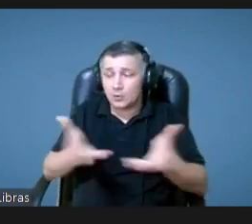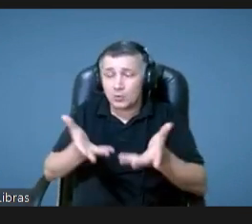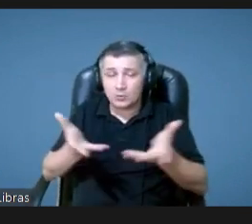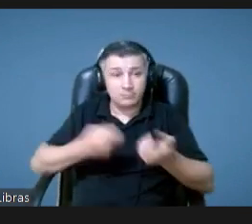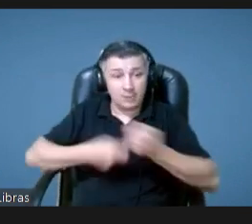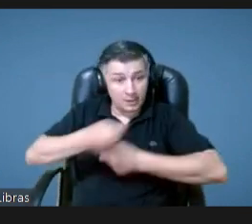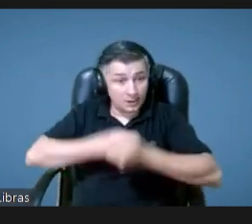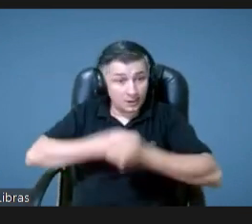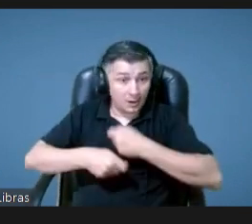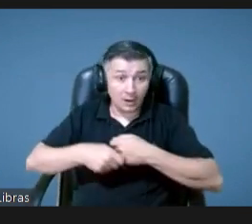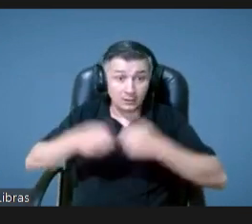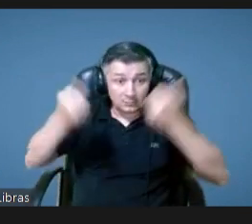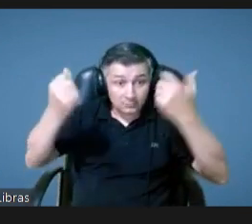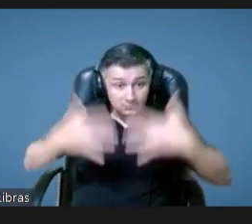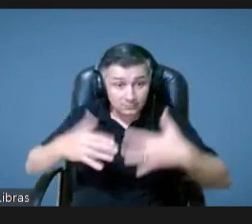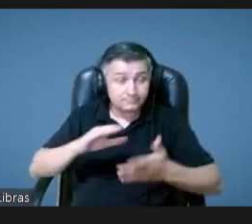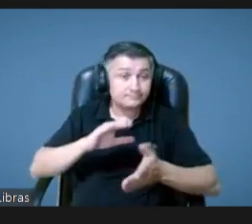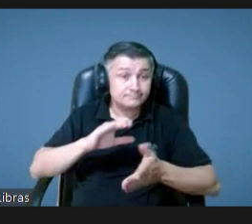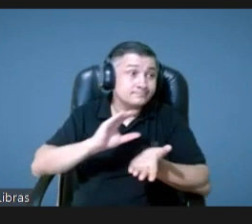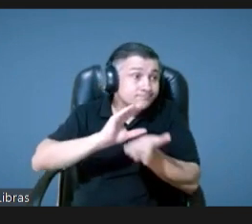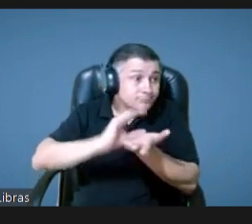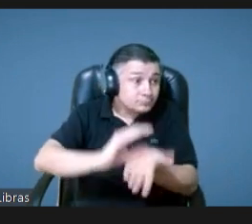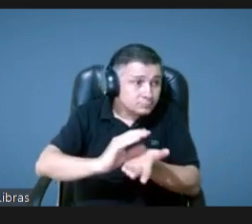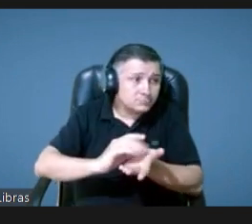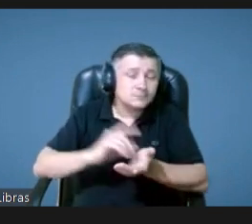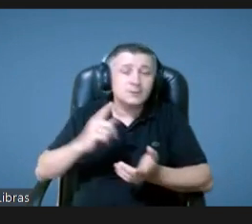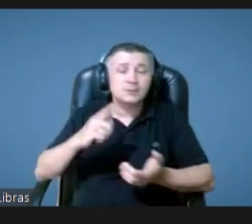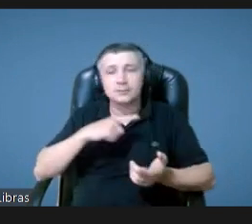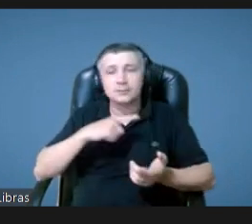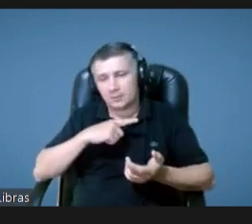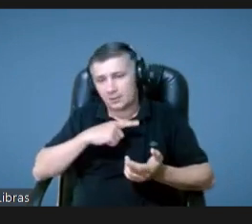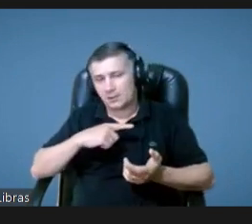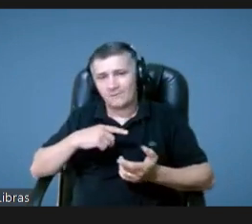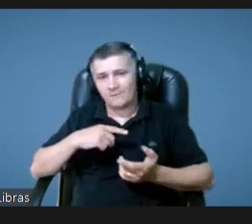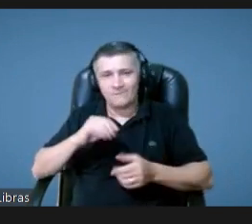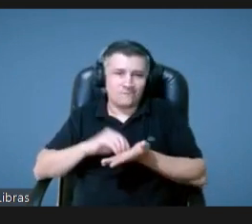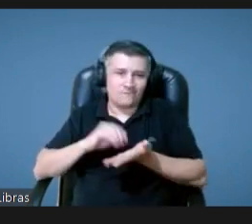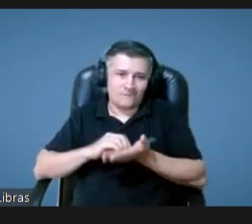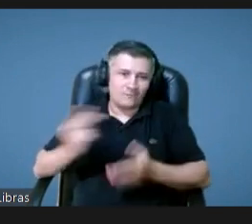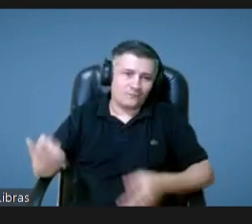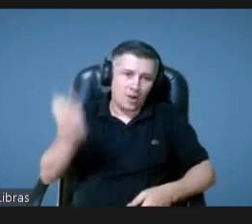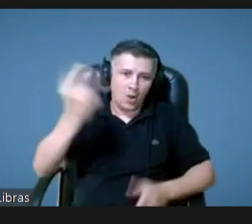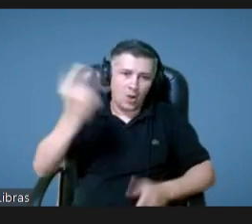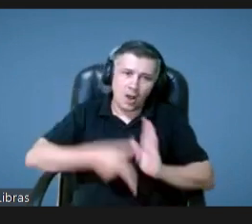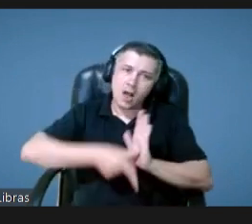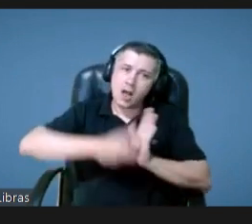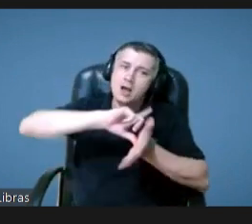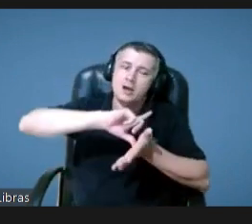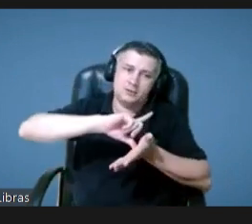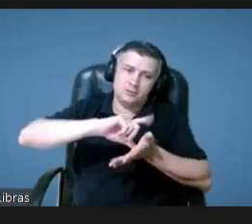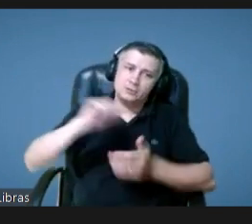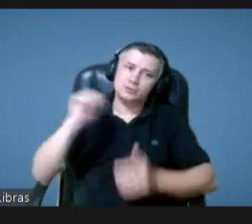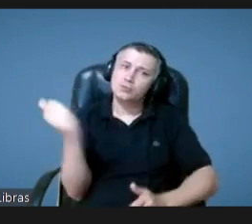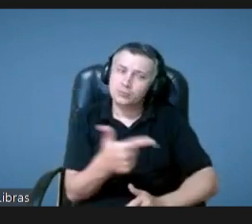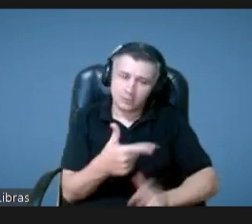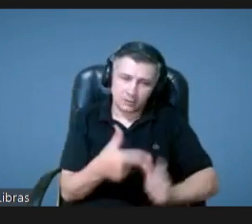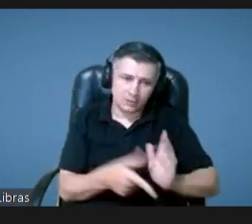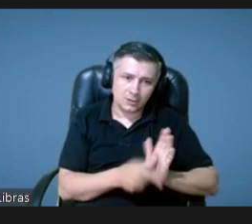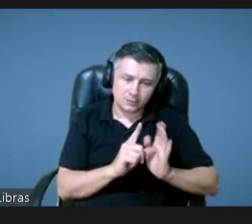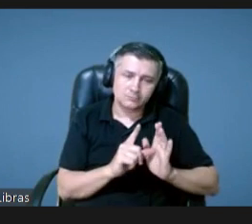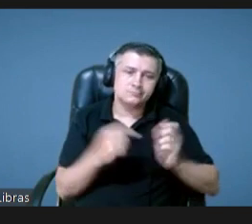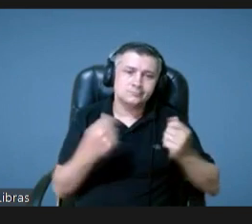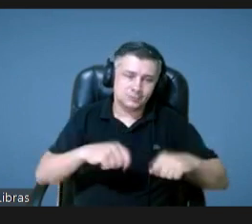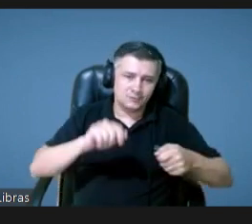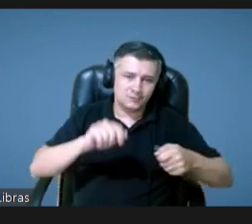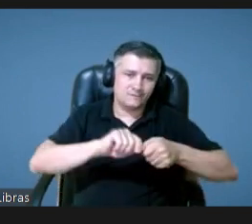are high and the consumer market is not